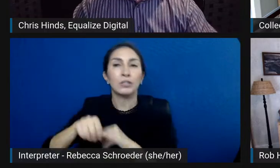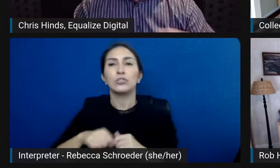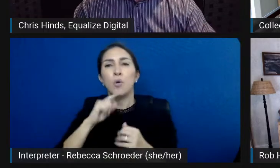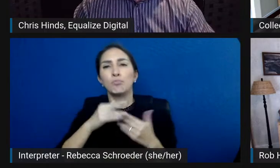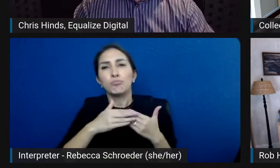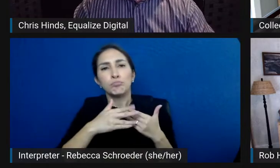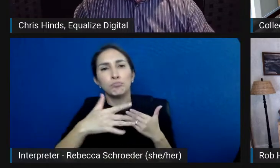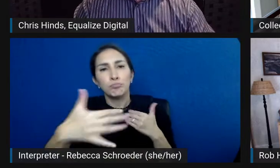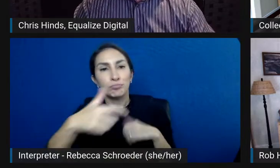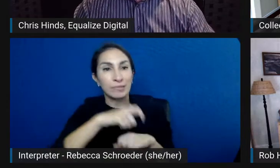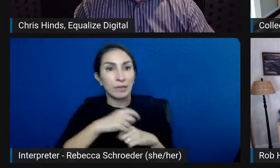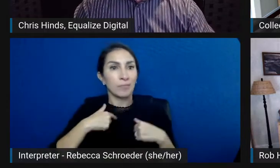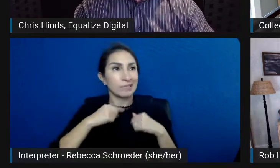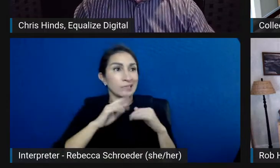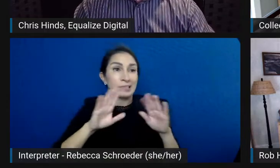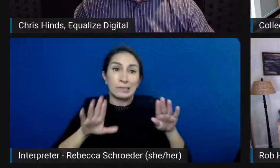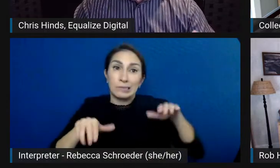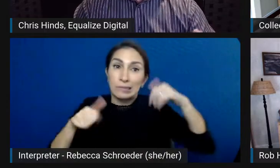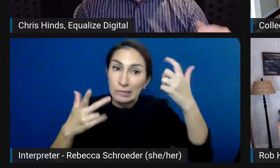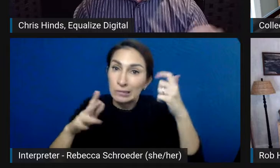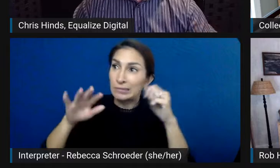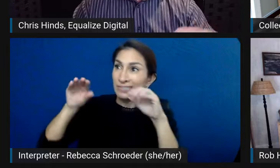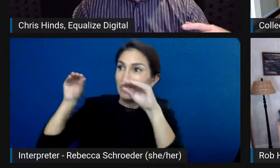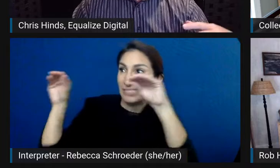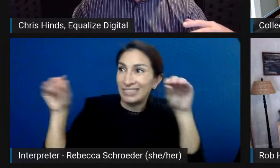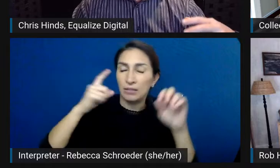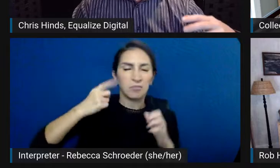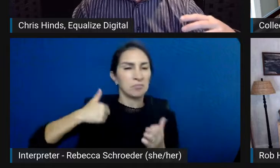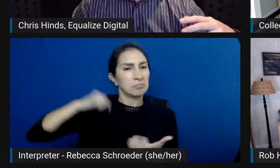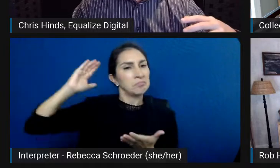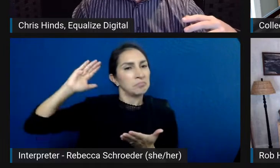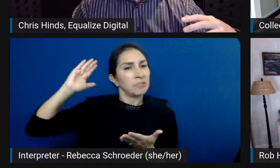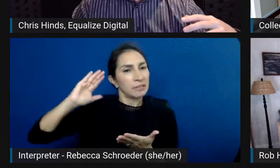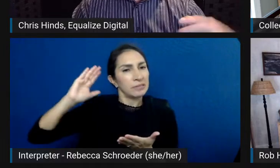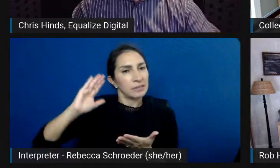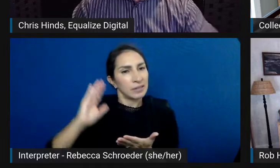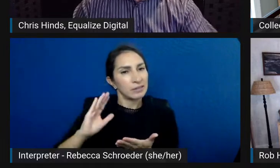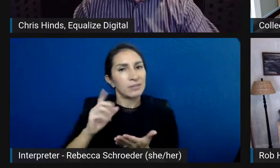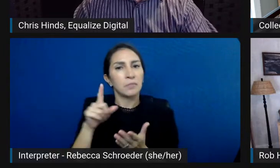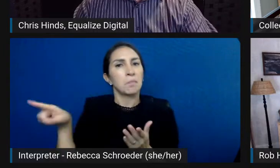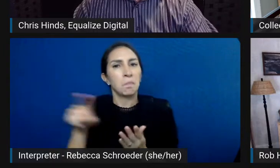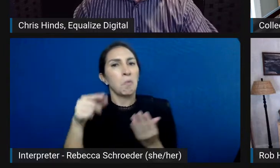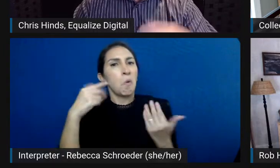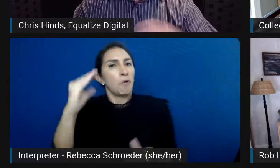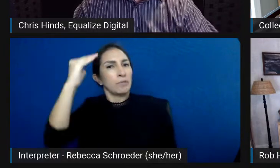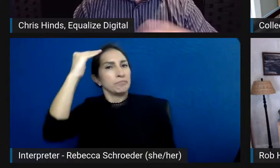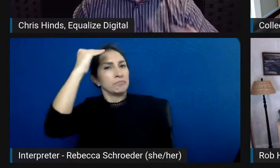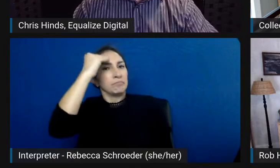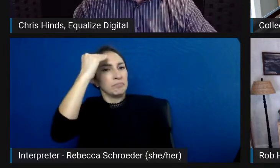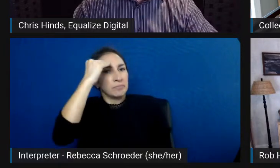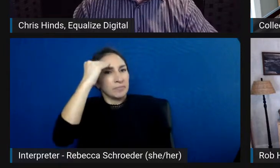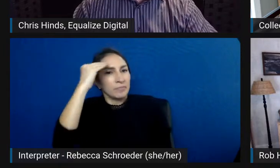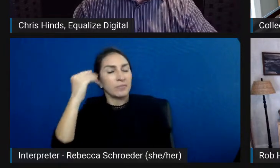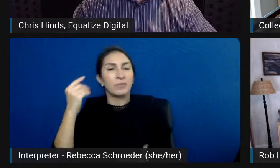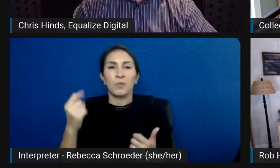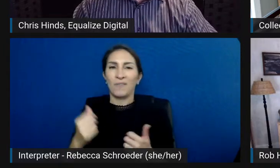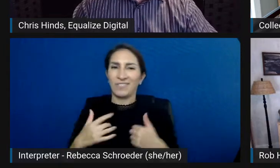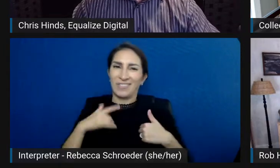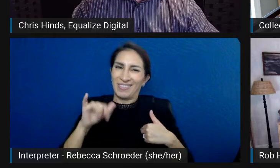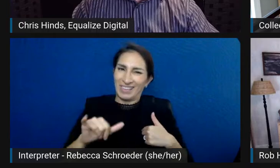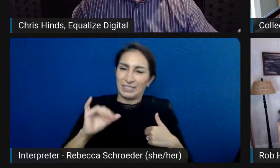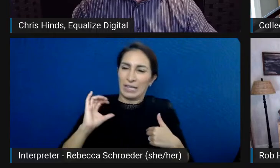having to have this conversation less and less, but I think that some of that is more down to the kind of people that we're attracting versus another business might